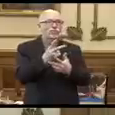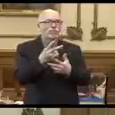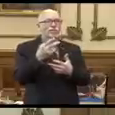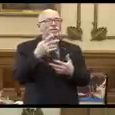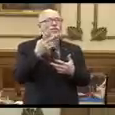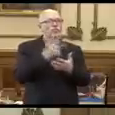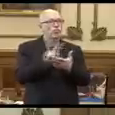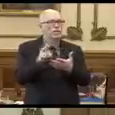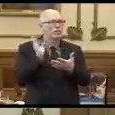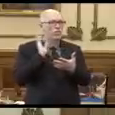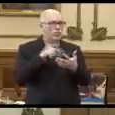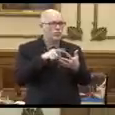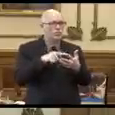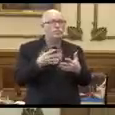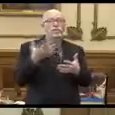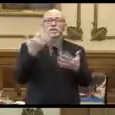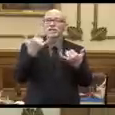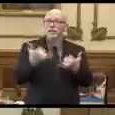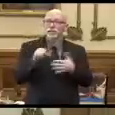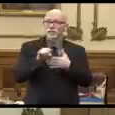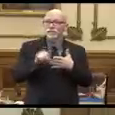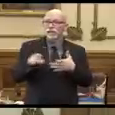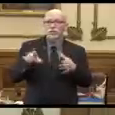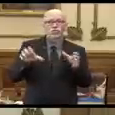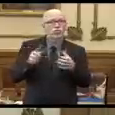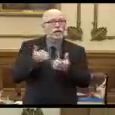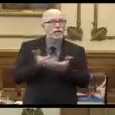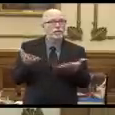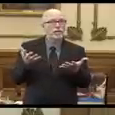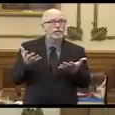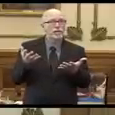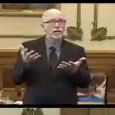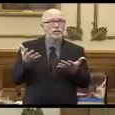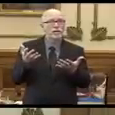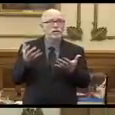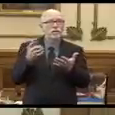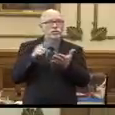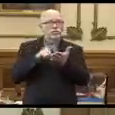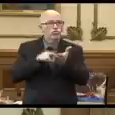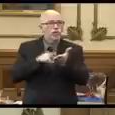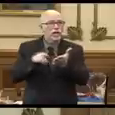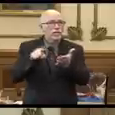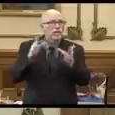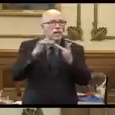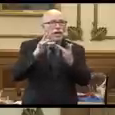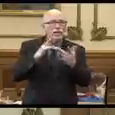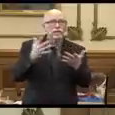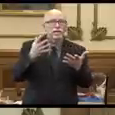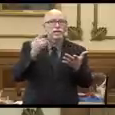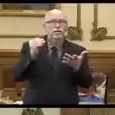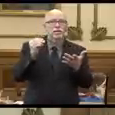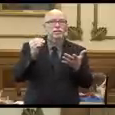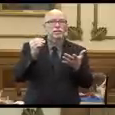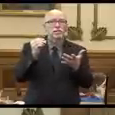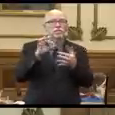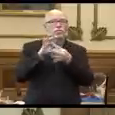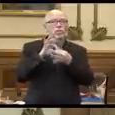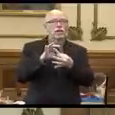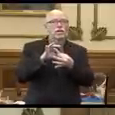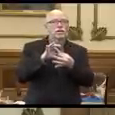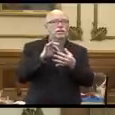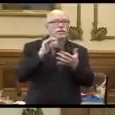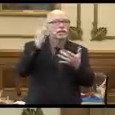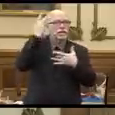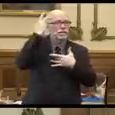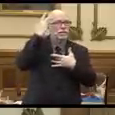2 began. Is the state doing anything to trace contacts and related